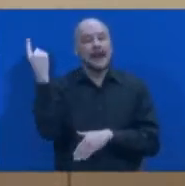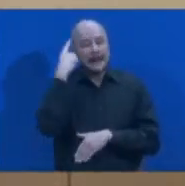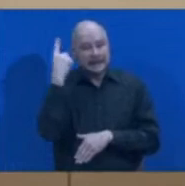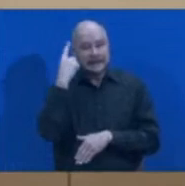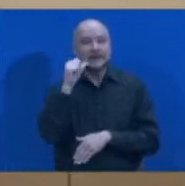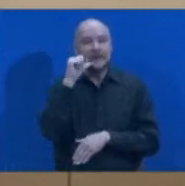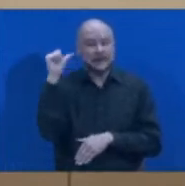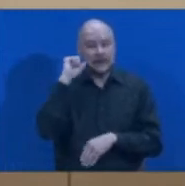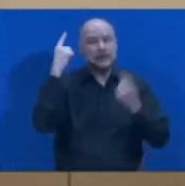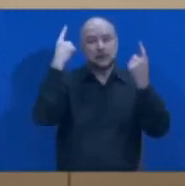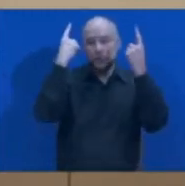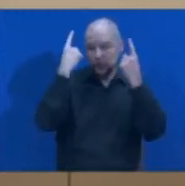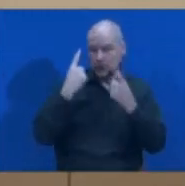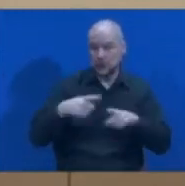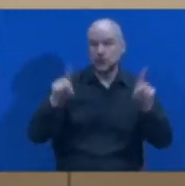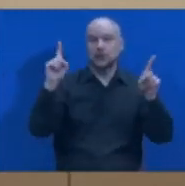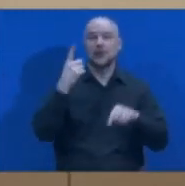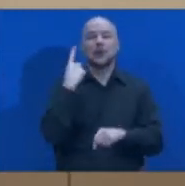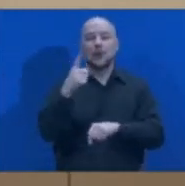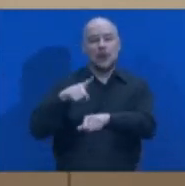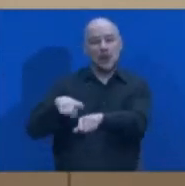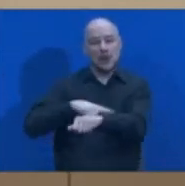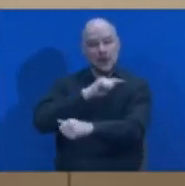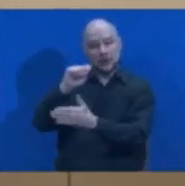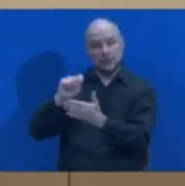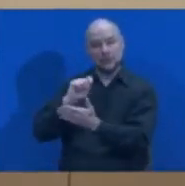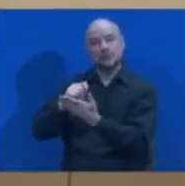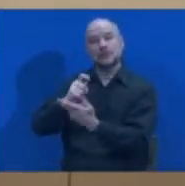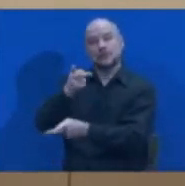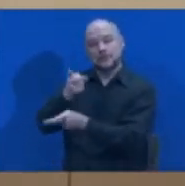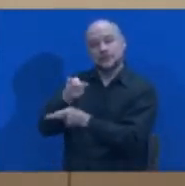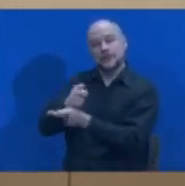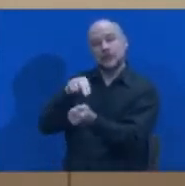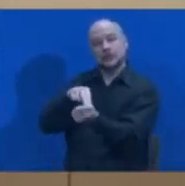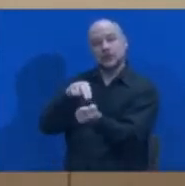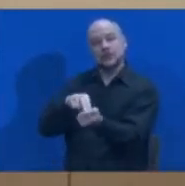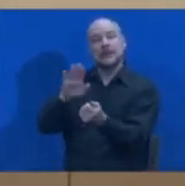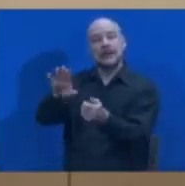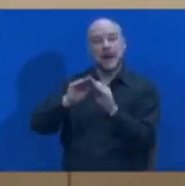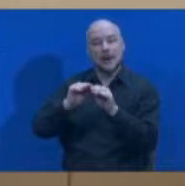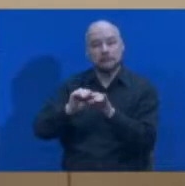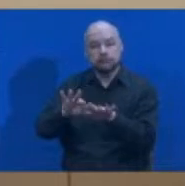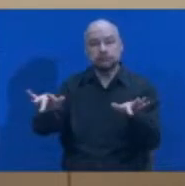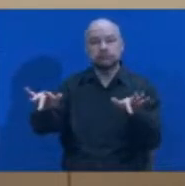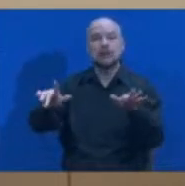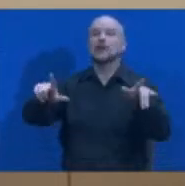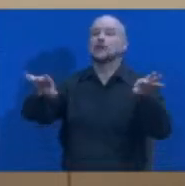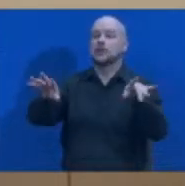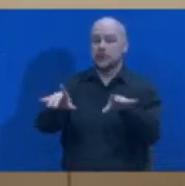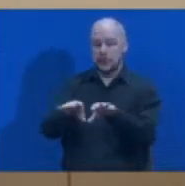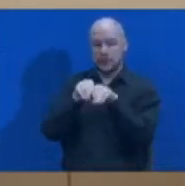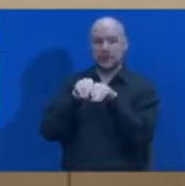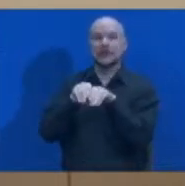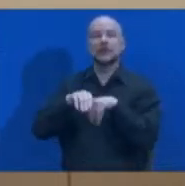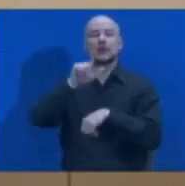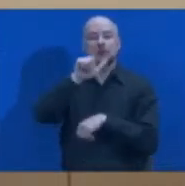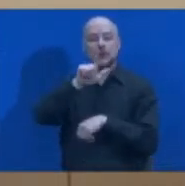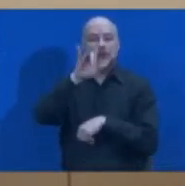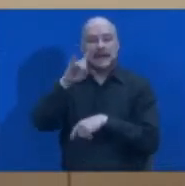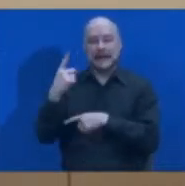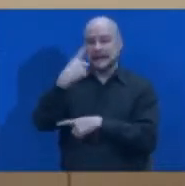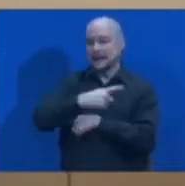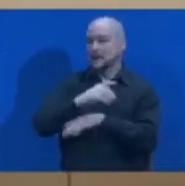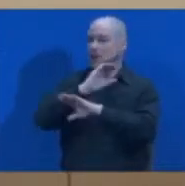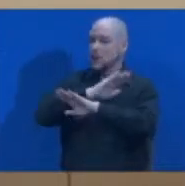success yesterday. One of our long-term care facilities is no longer in outbreak status. They have gone 28 days without a